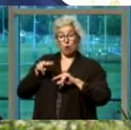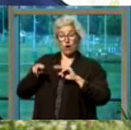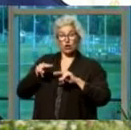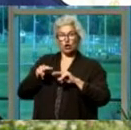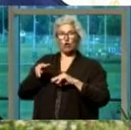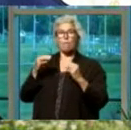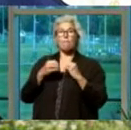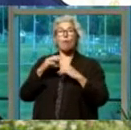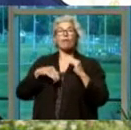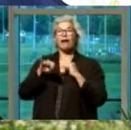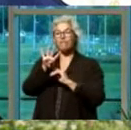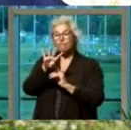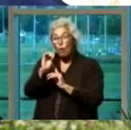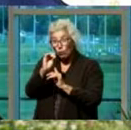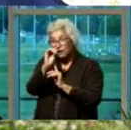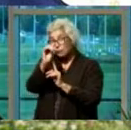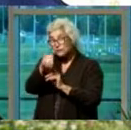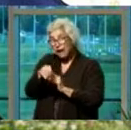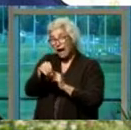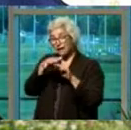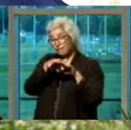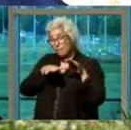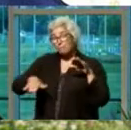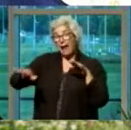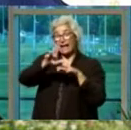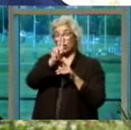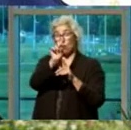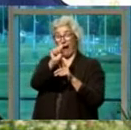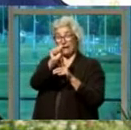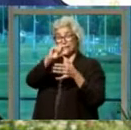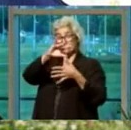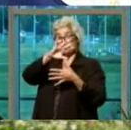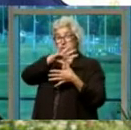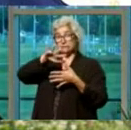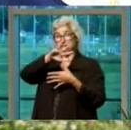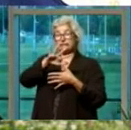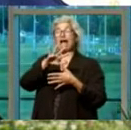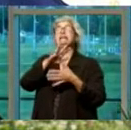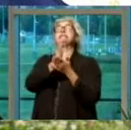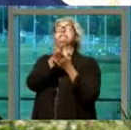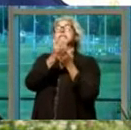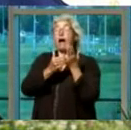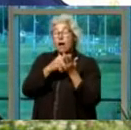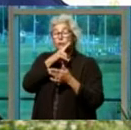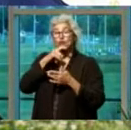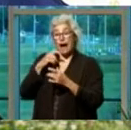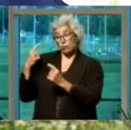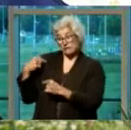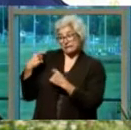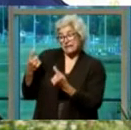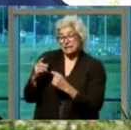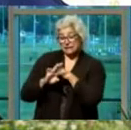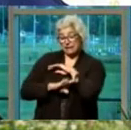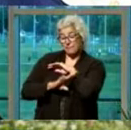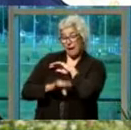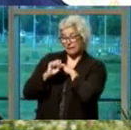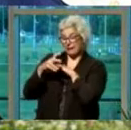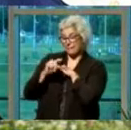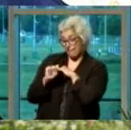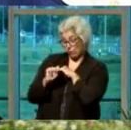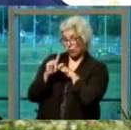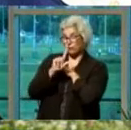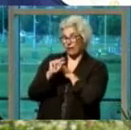40% of mainland U.S. has experienced some level of drought since September 2020. And